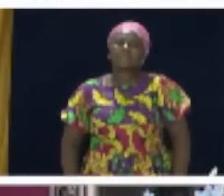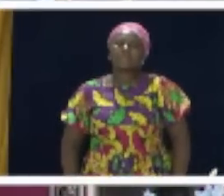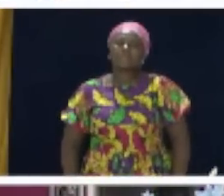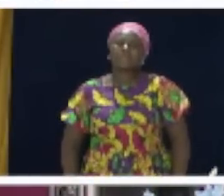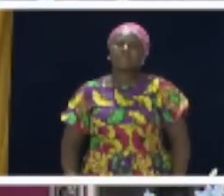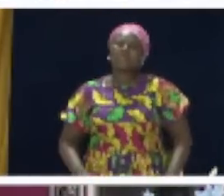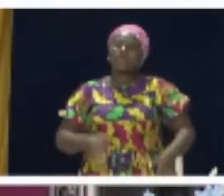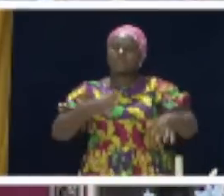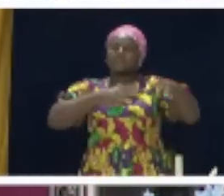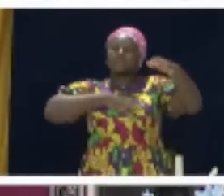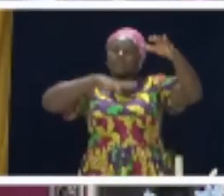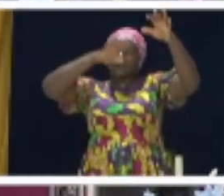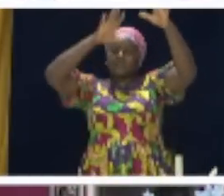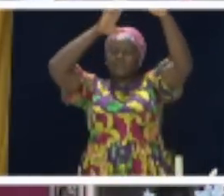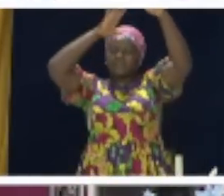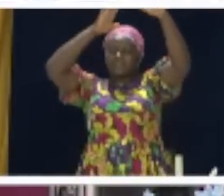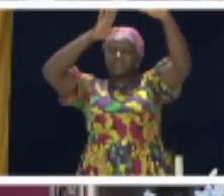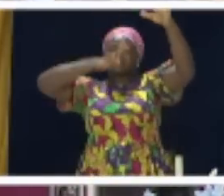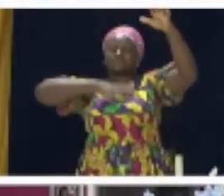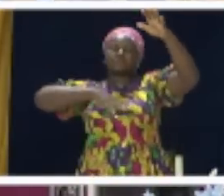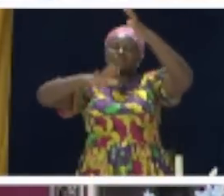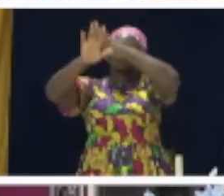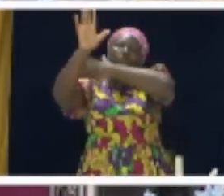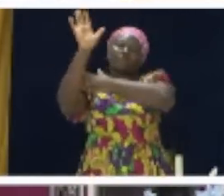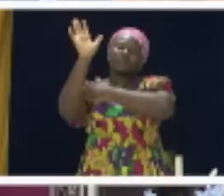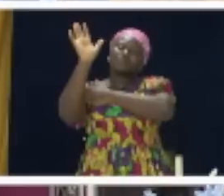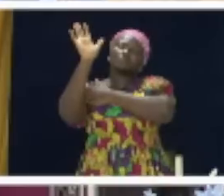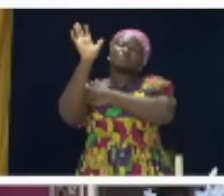My Father and my God,